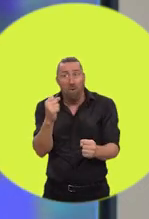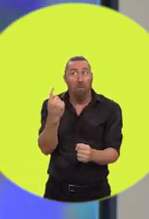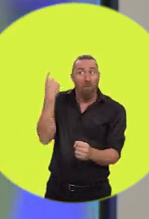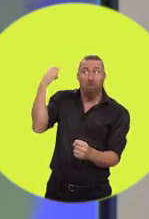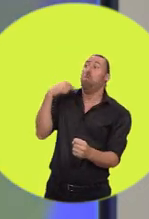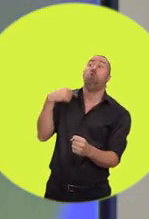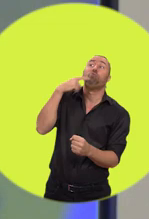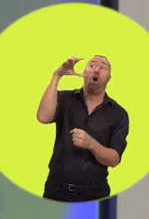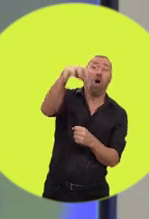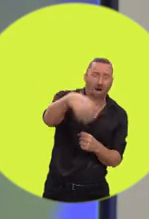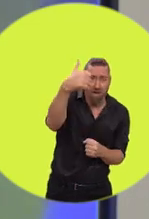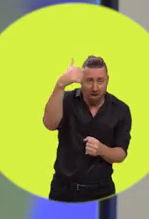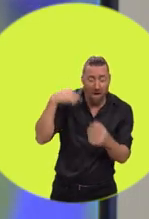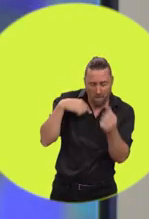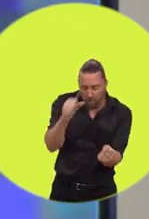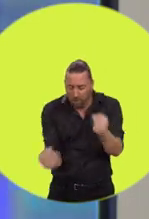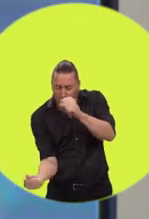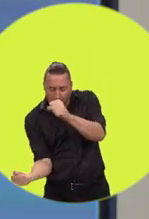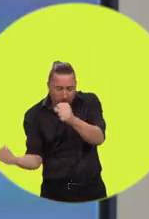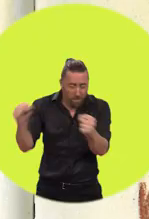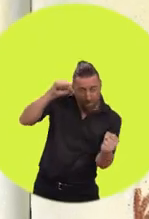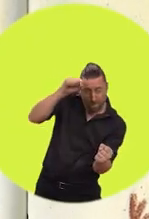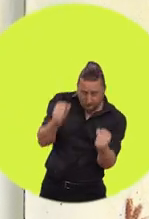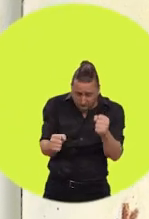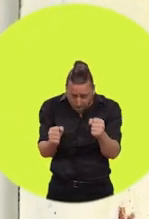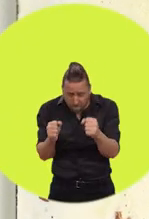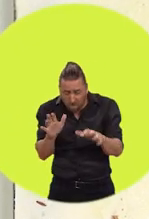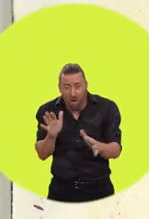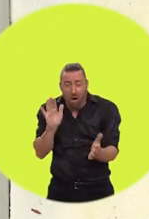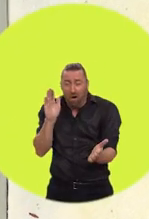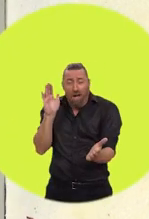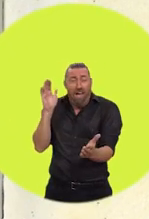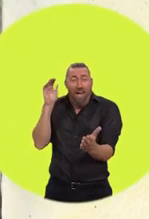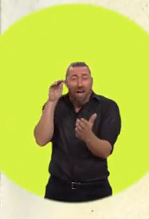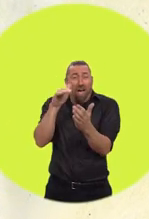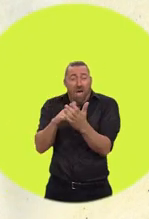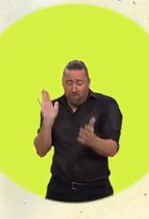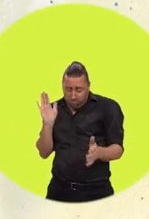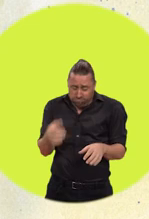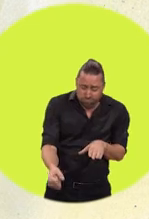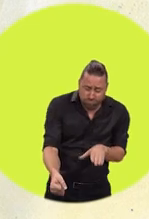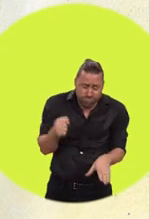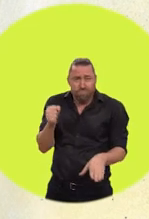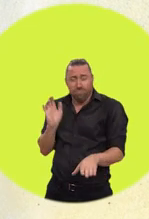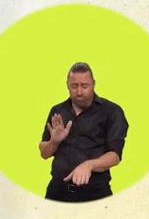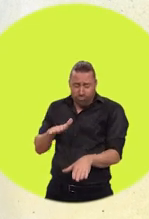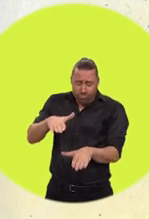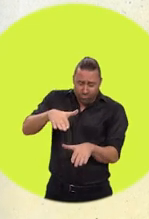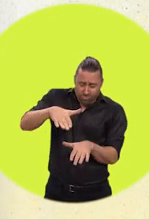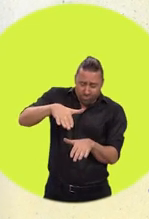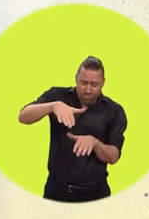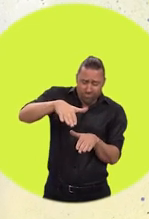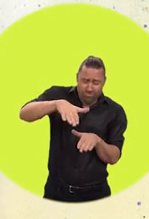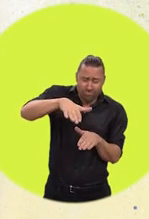for rocks and Glitch swerved around them. And the brakes worked perfectly, slowing them